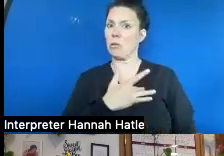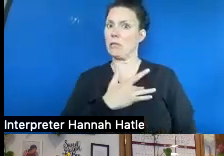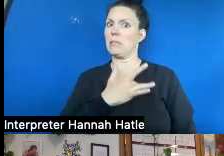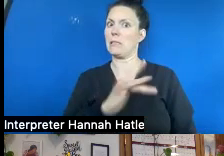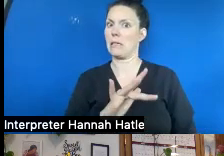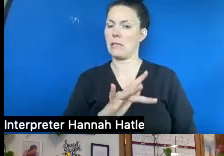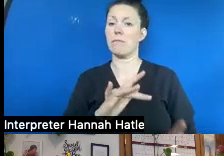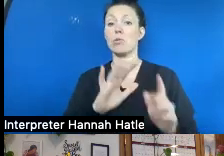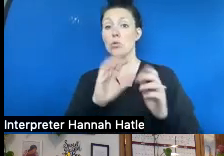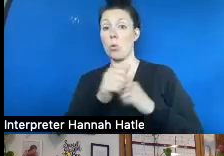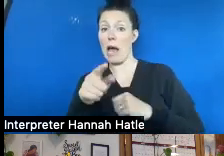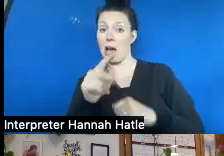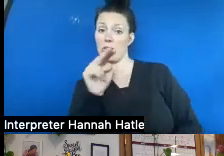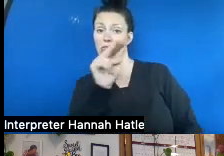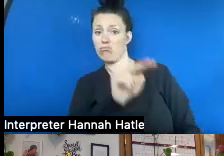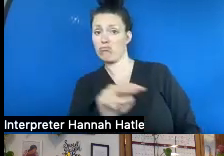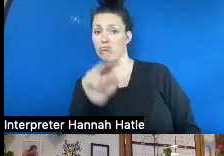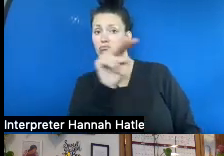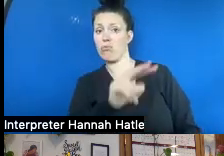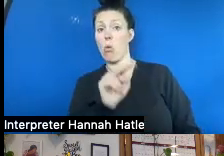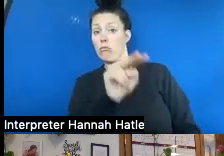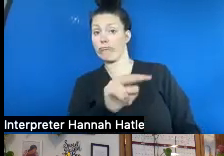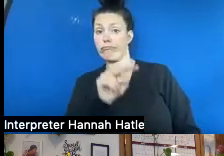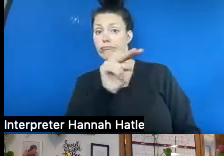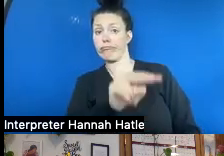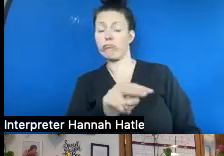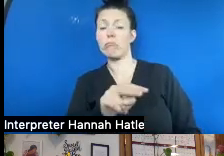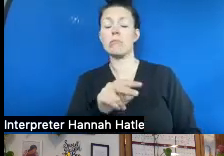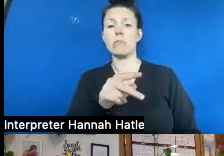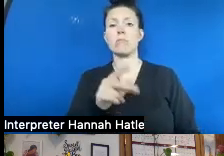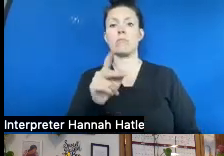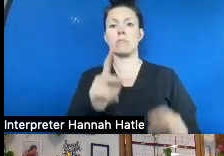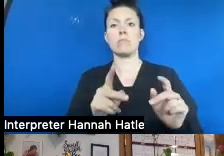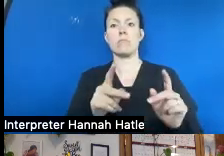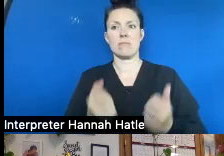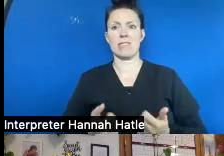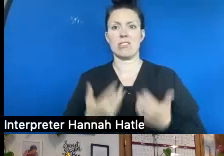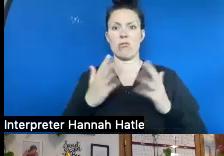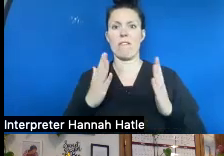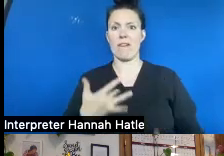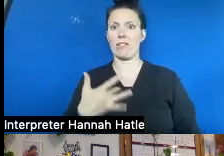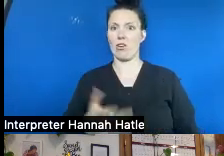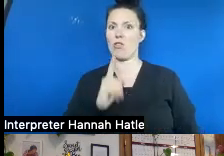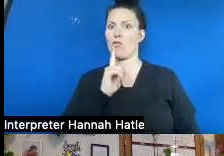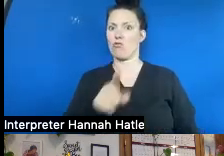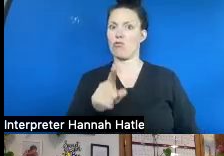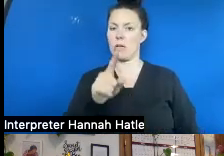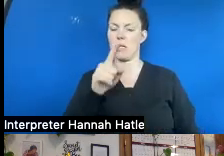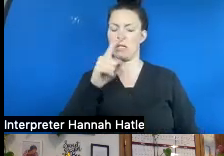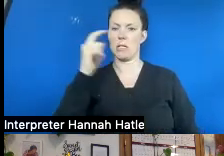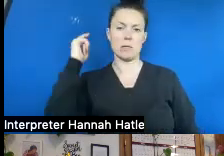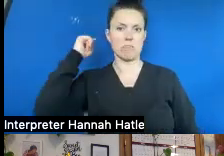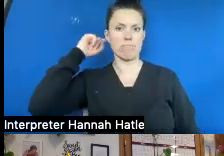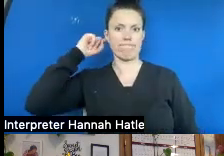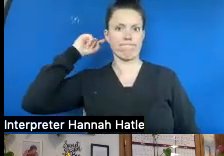staring at somebody or looking, you know, whatever it is, they're very aware of that. So everybody that it's